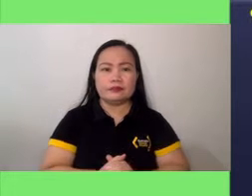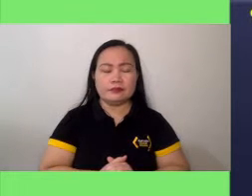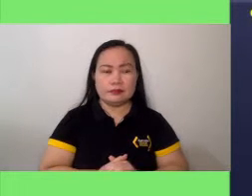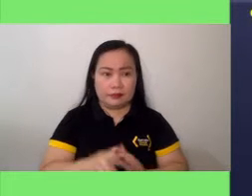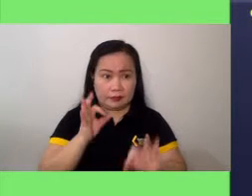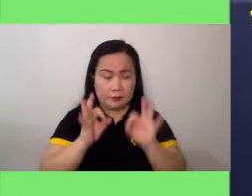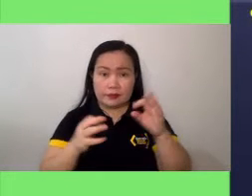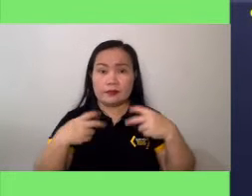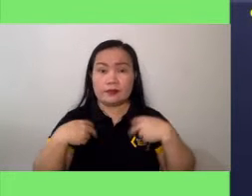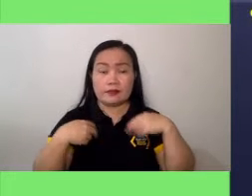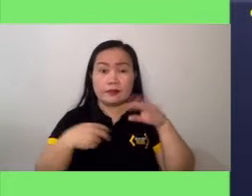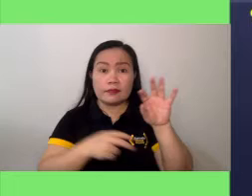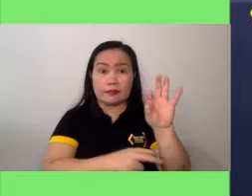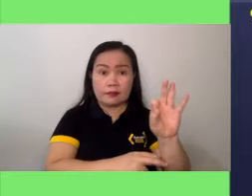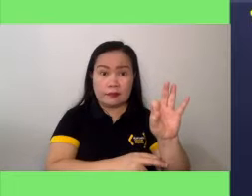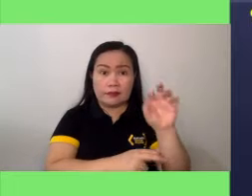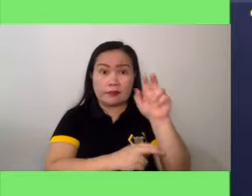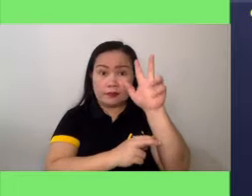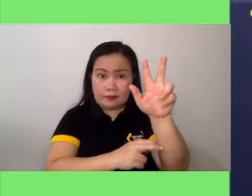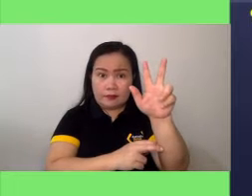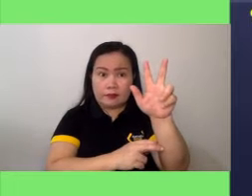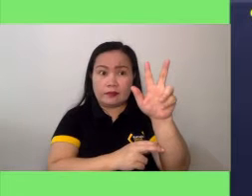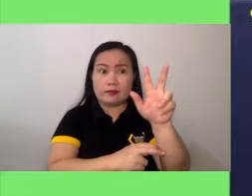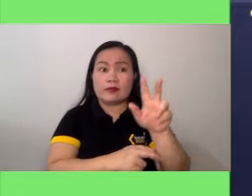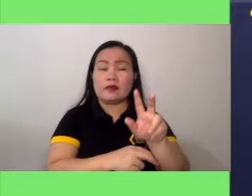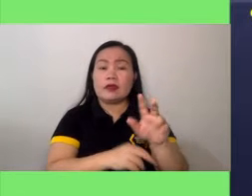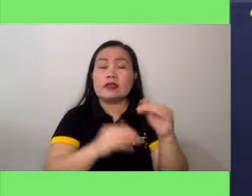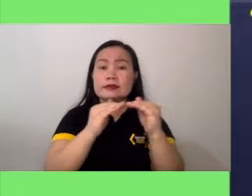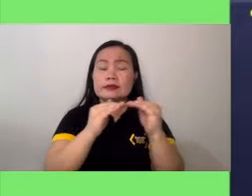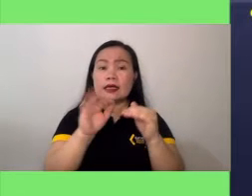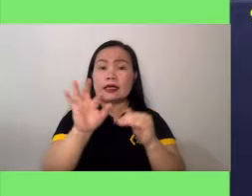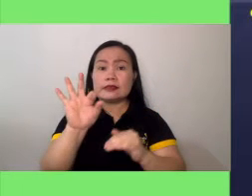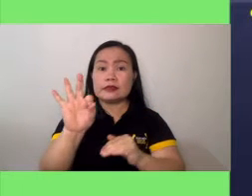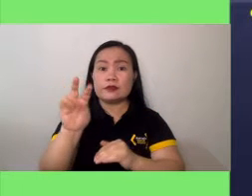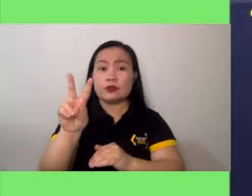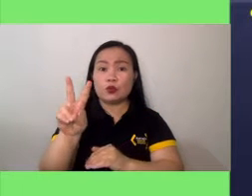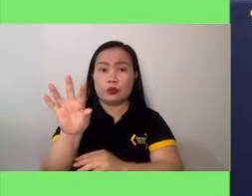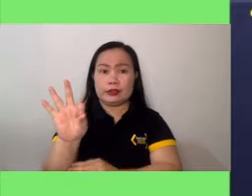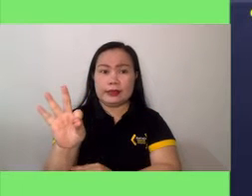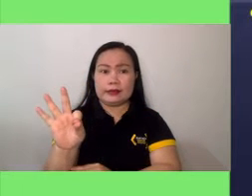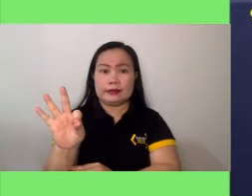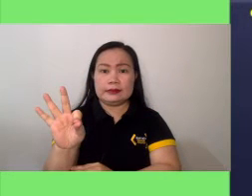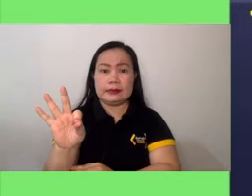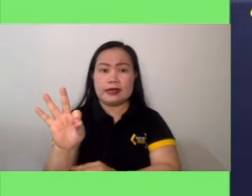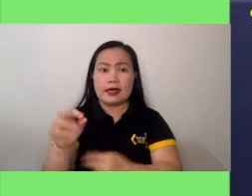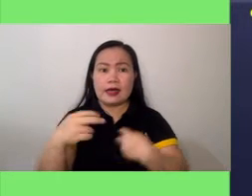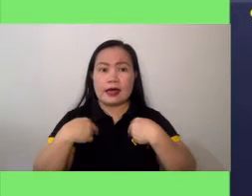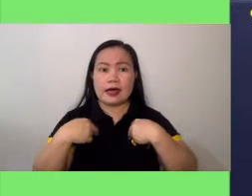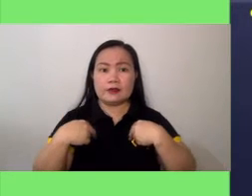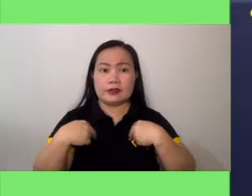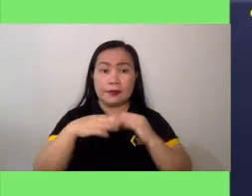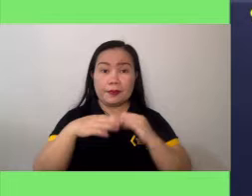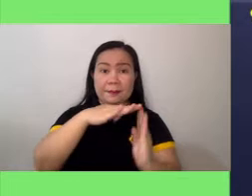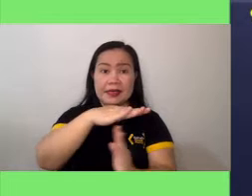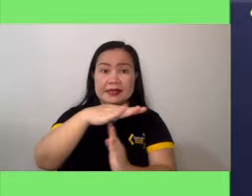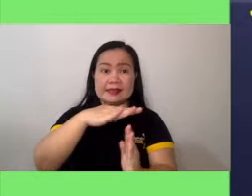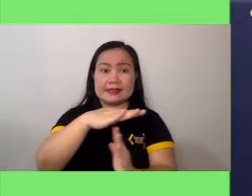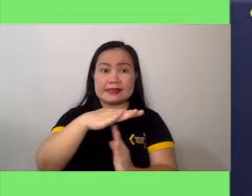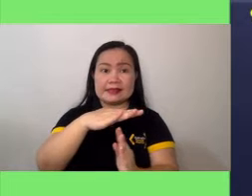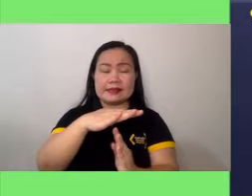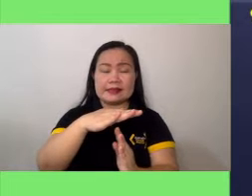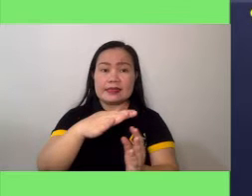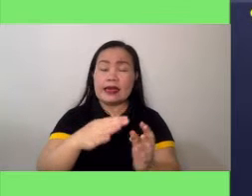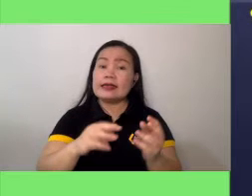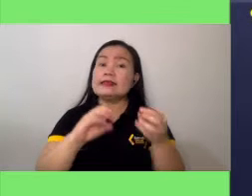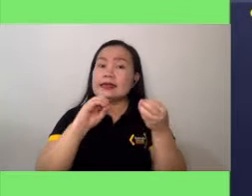Okay? So, if I have here 9 cubed is equal to 729, so, meron tayong tinatawag na